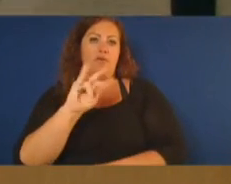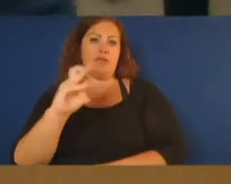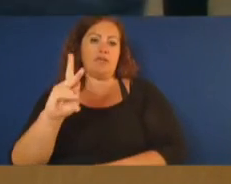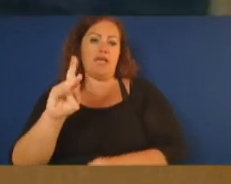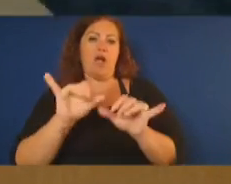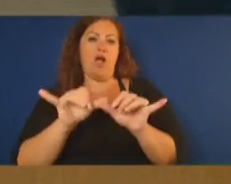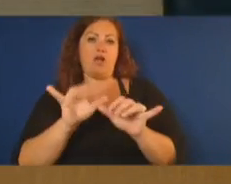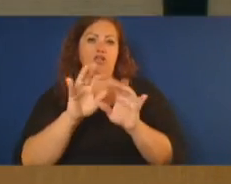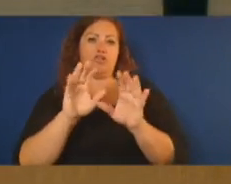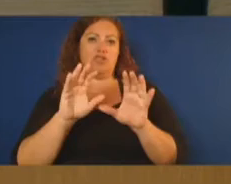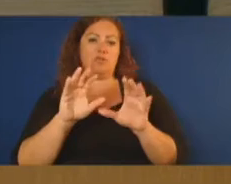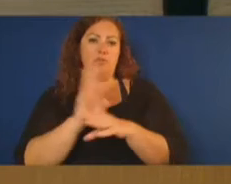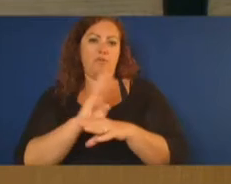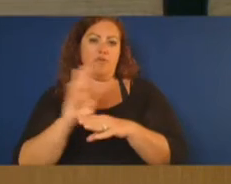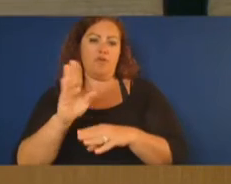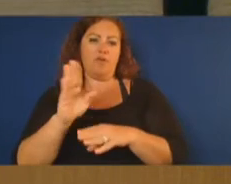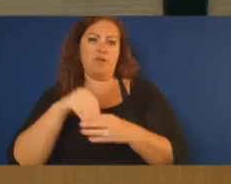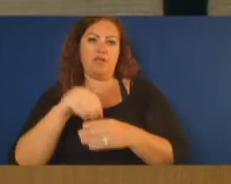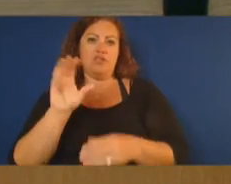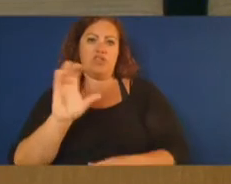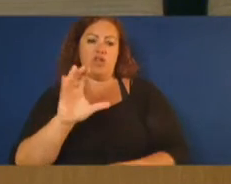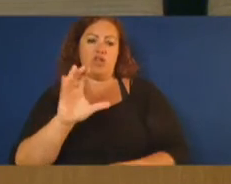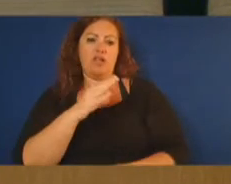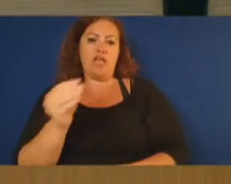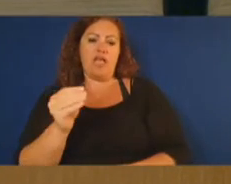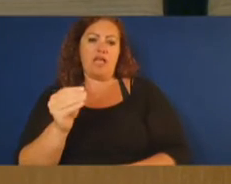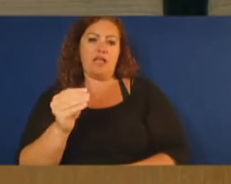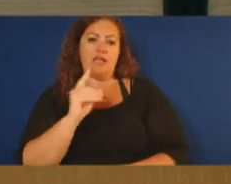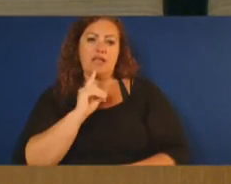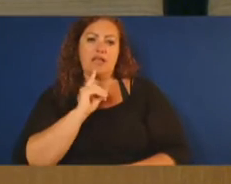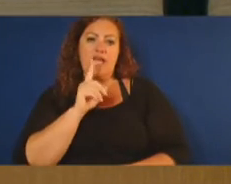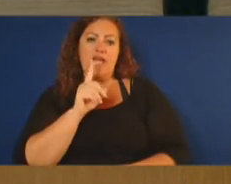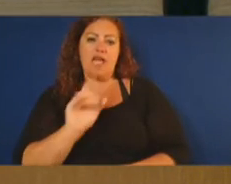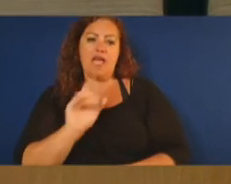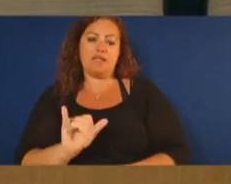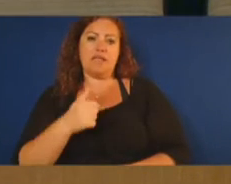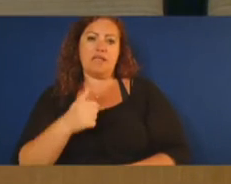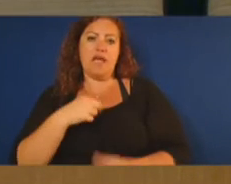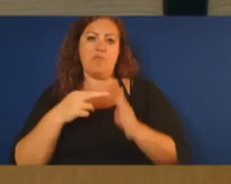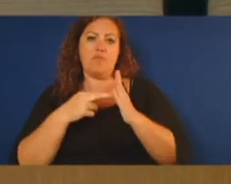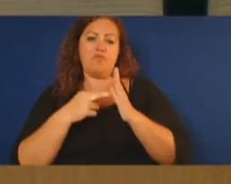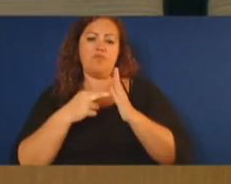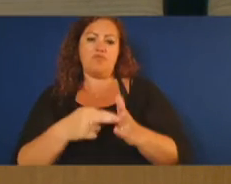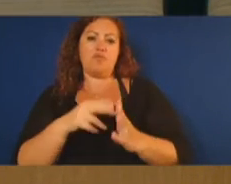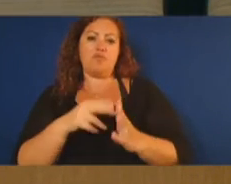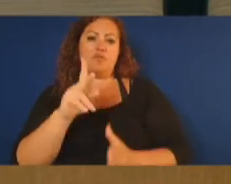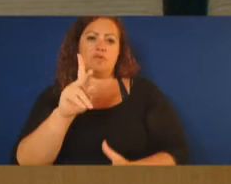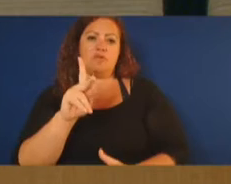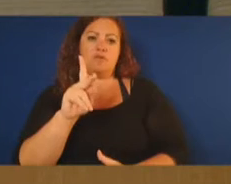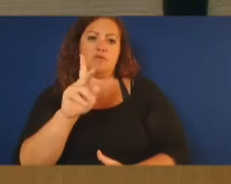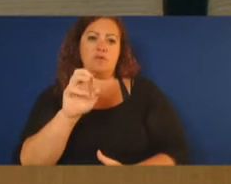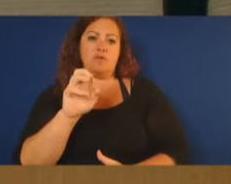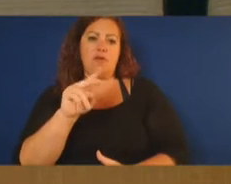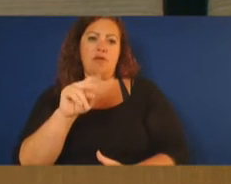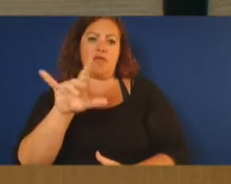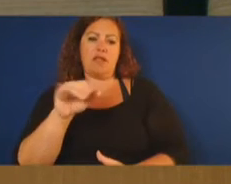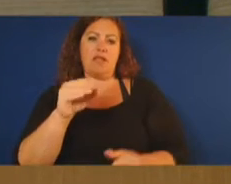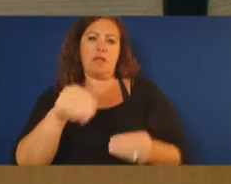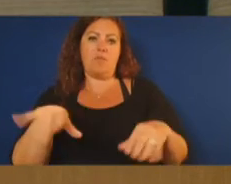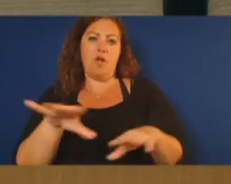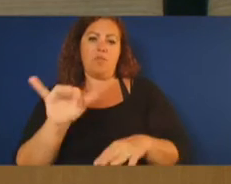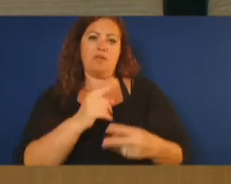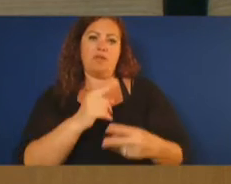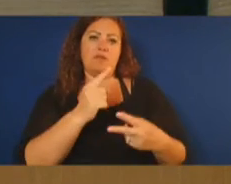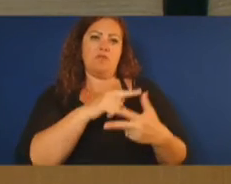in uh Charlotte here and actually I'm representing Kenny properties as one of three equal